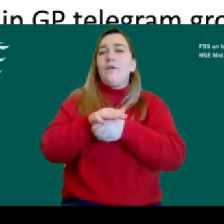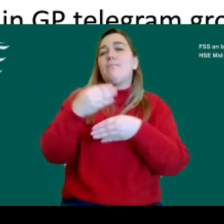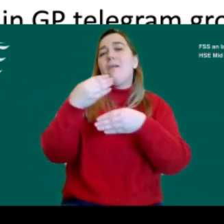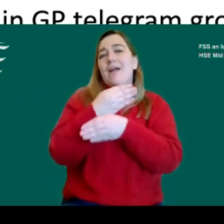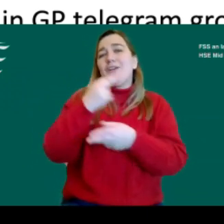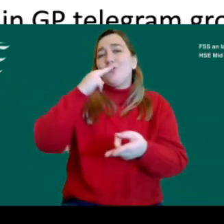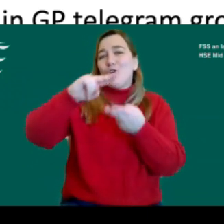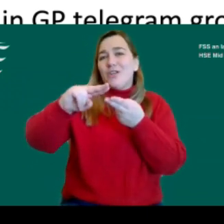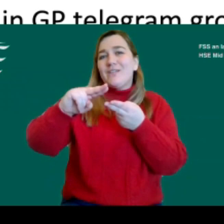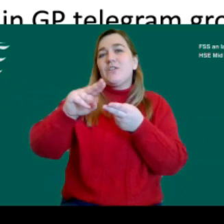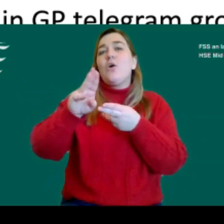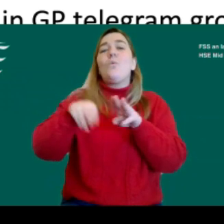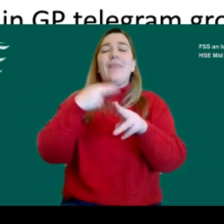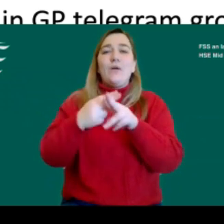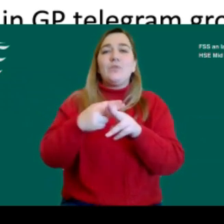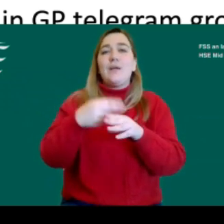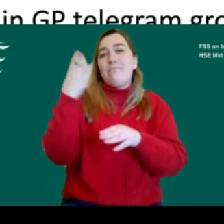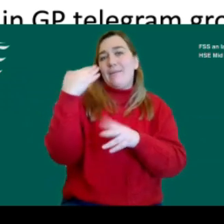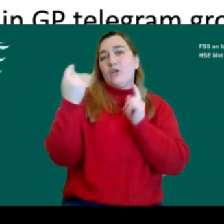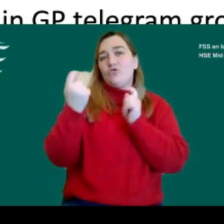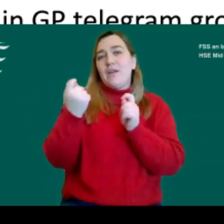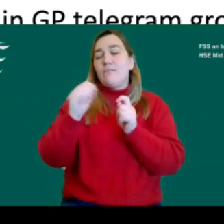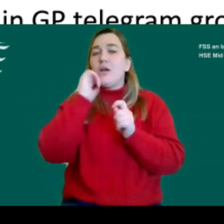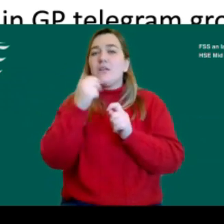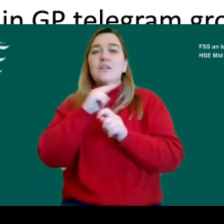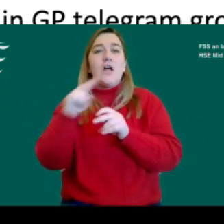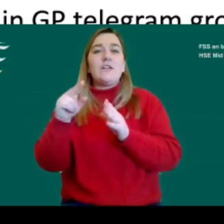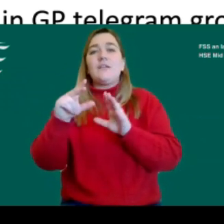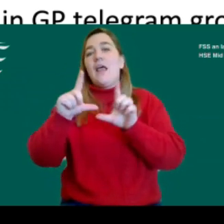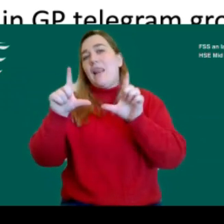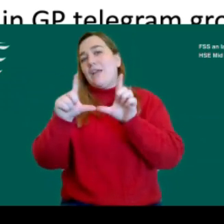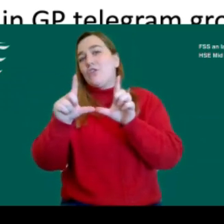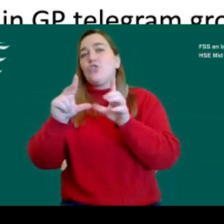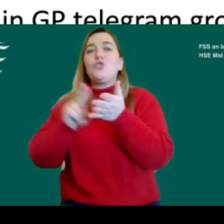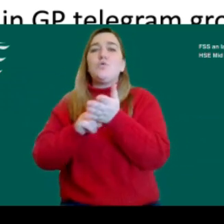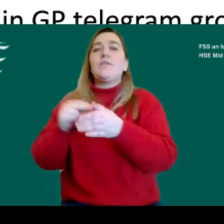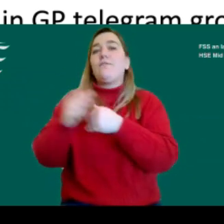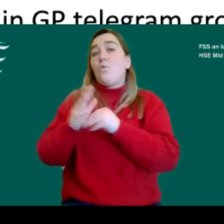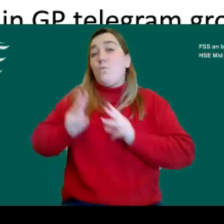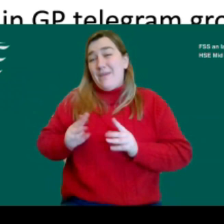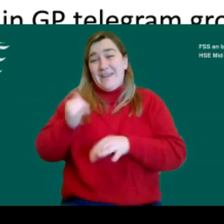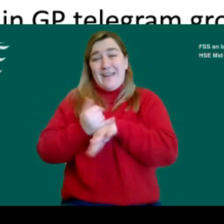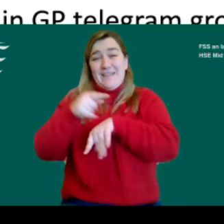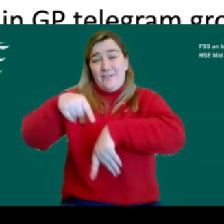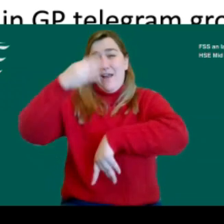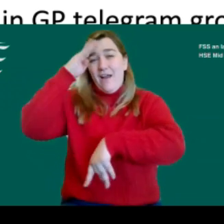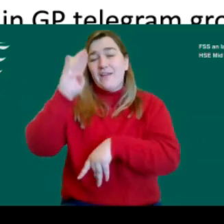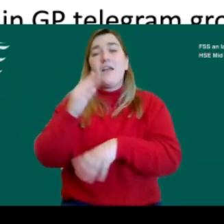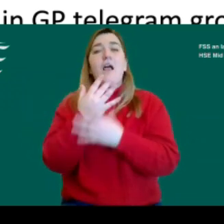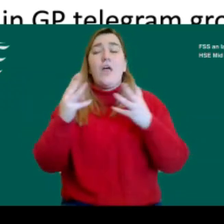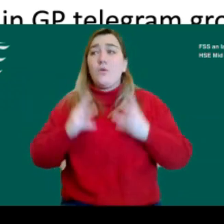licensed for use in men, but not licensed for use in women. And a lot of women seek testosterone. And, for the young, lean women in my practice that I